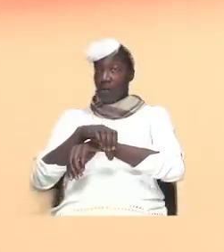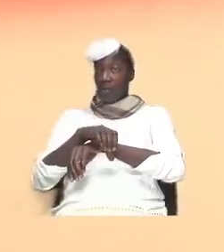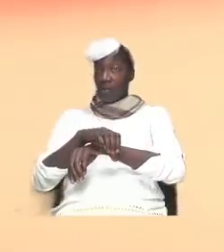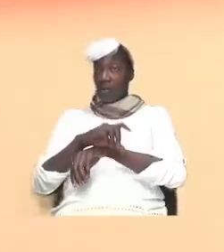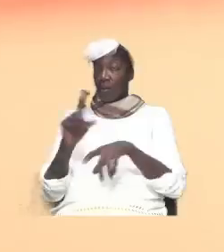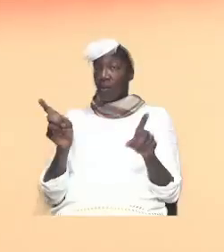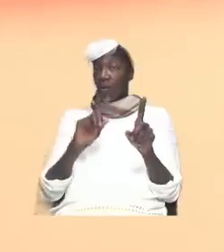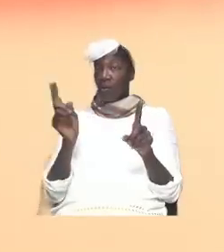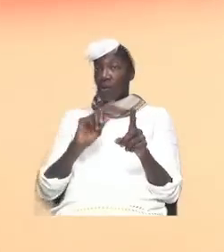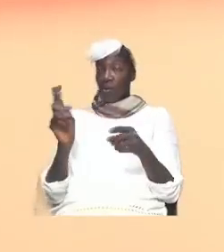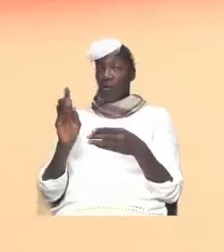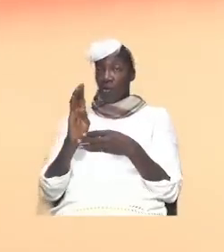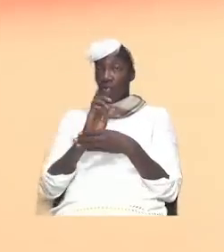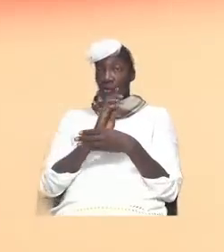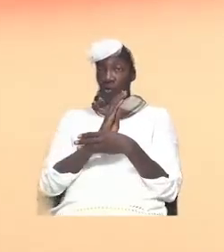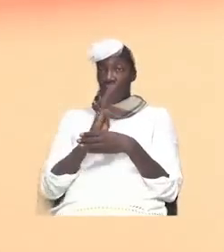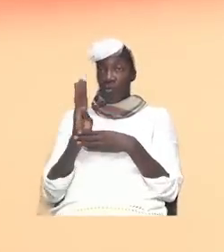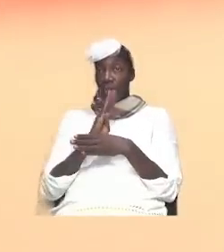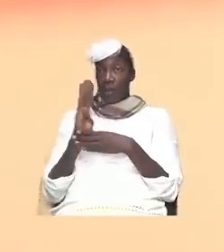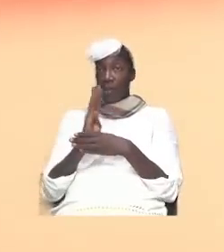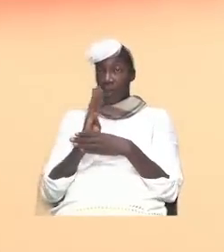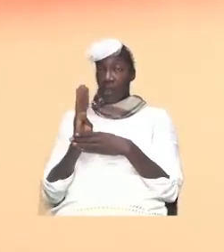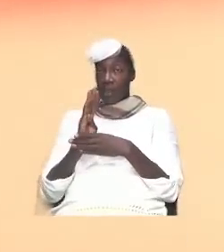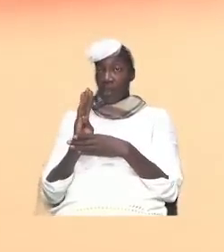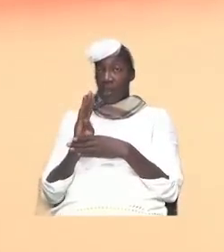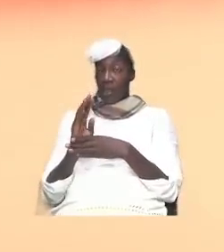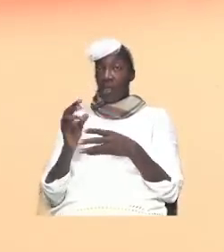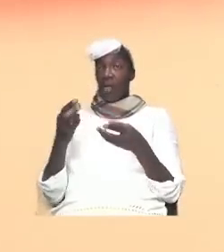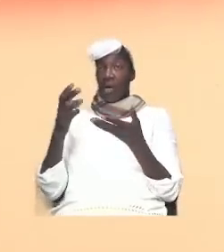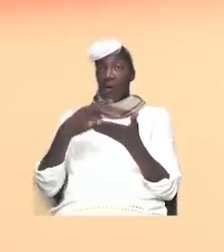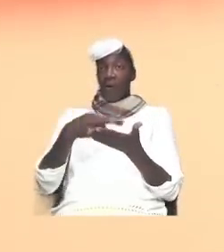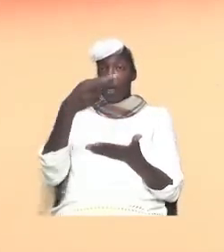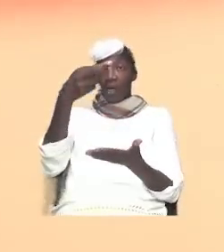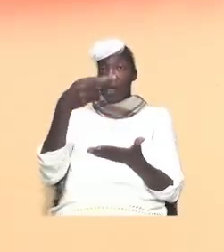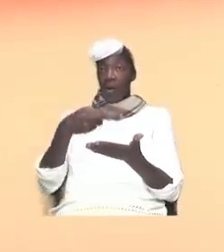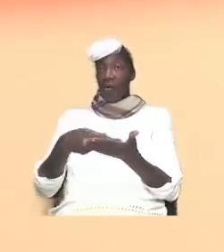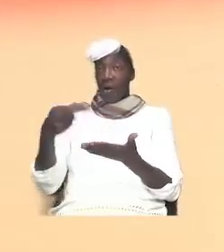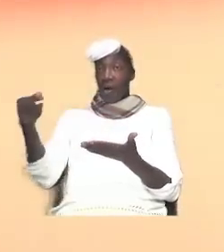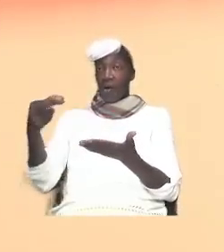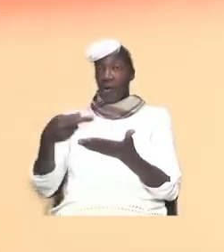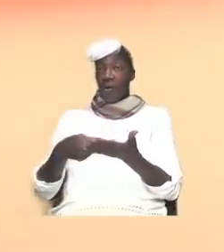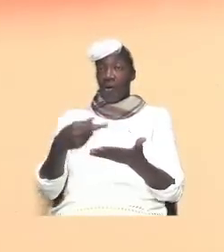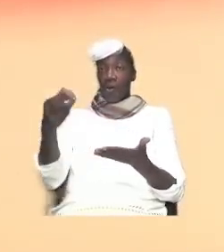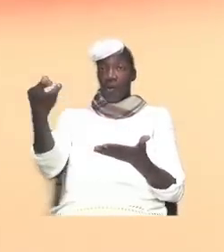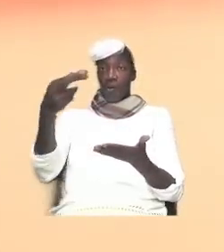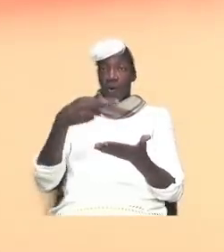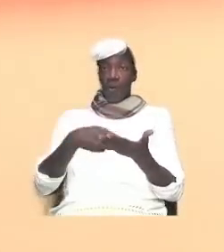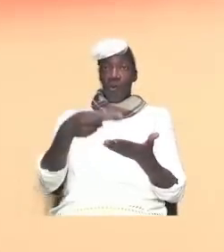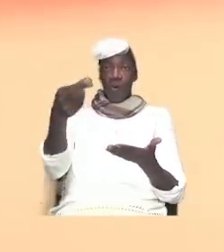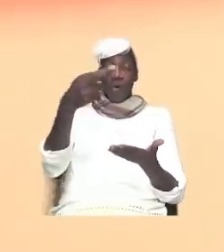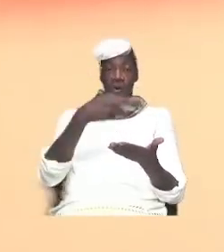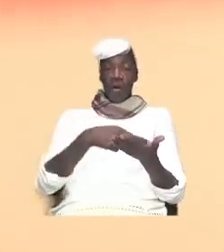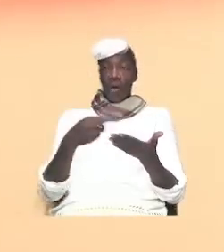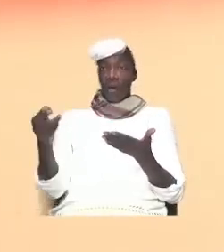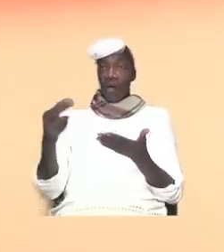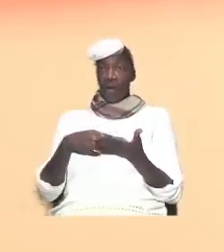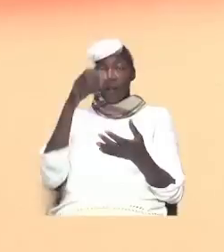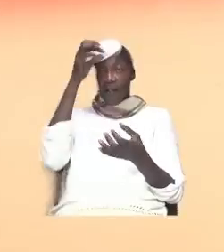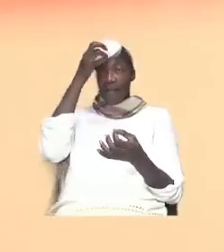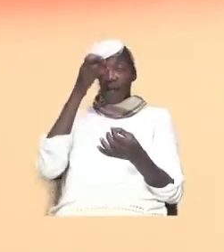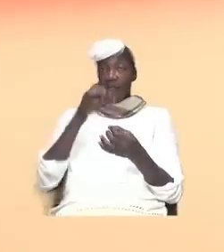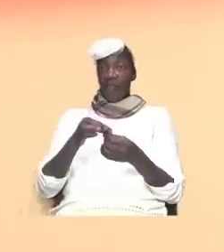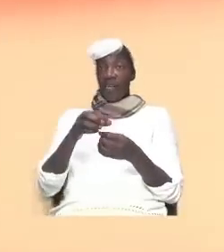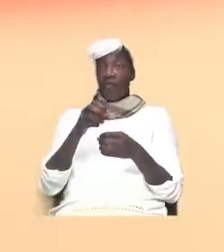do business. And we will be rewarded for faithfully executing